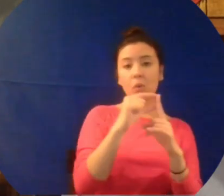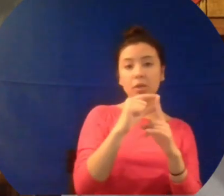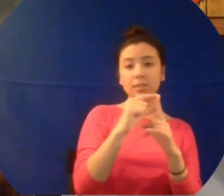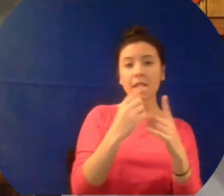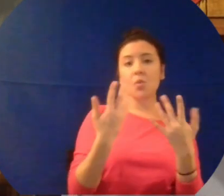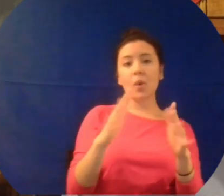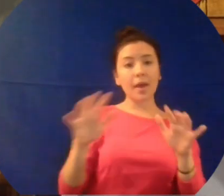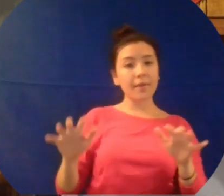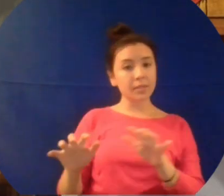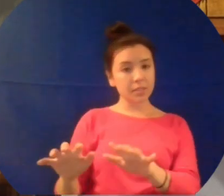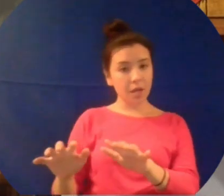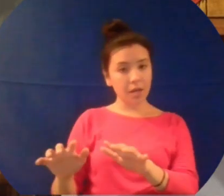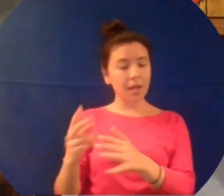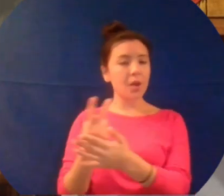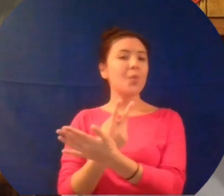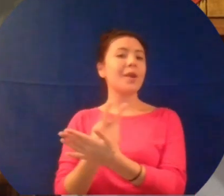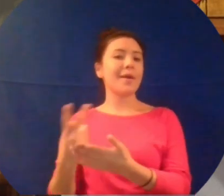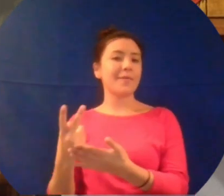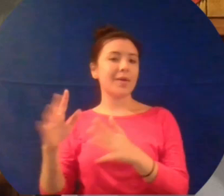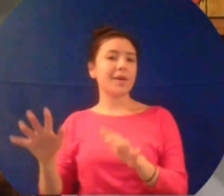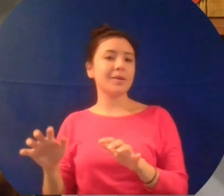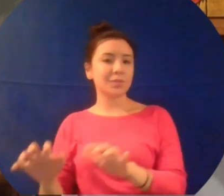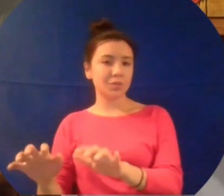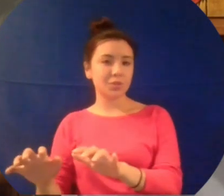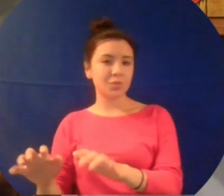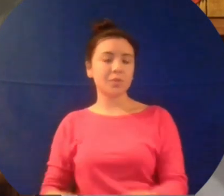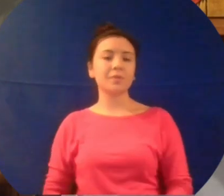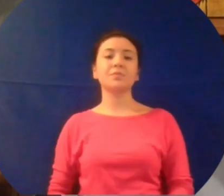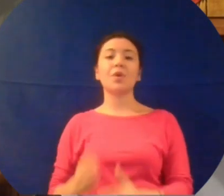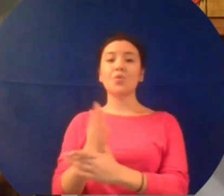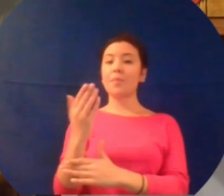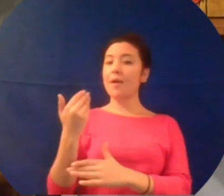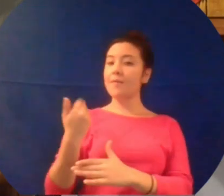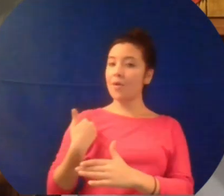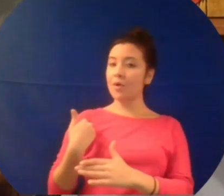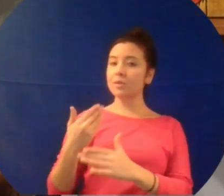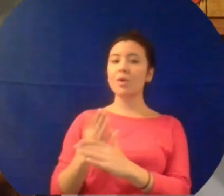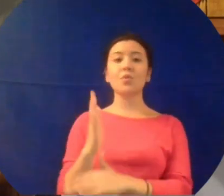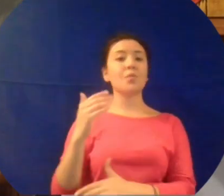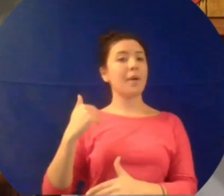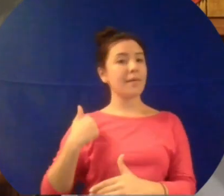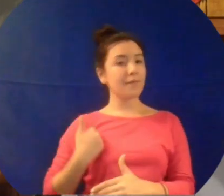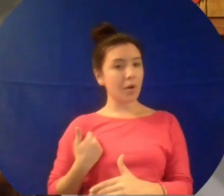in my words, in what I have done and in what I have failed to do.